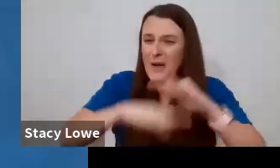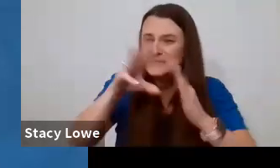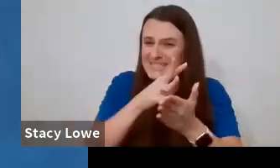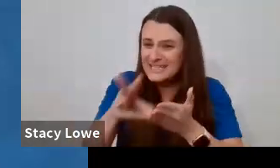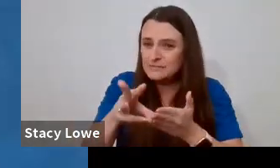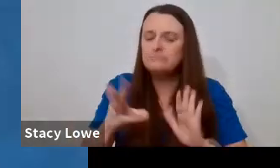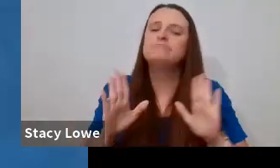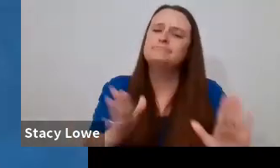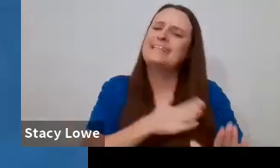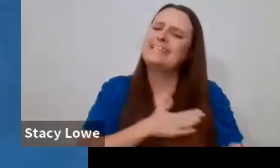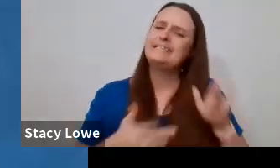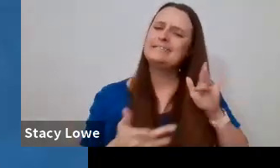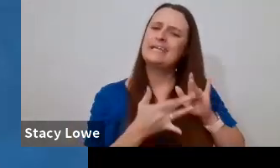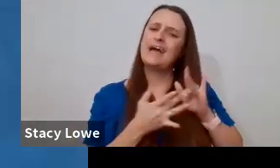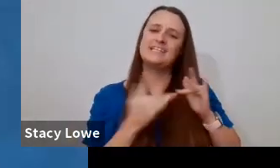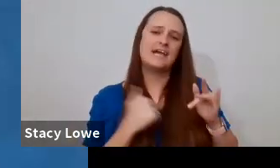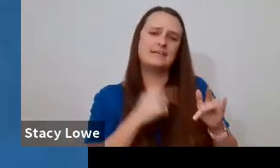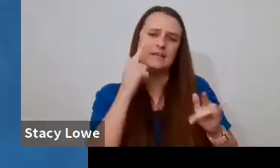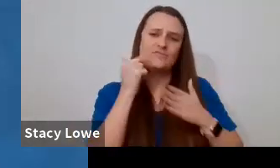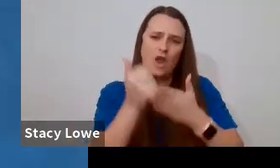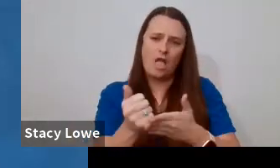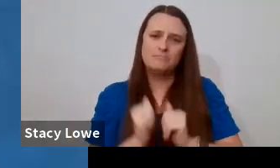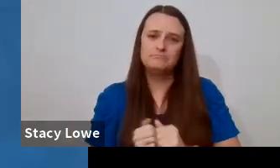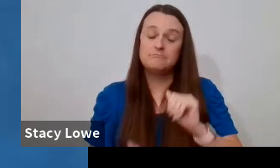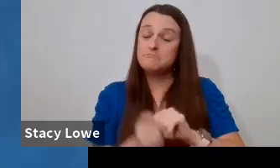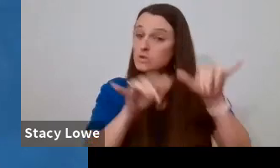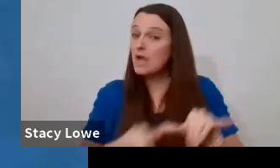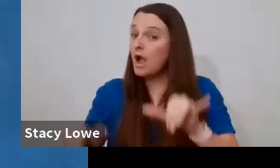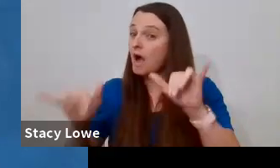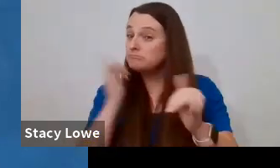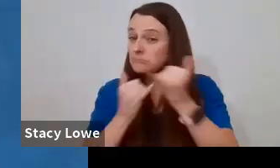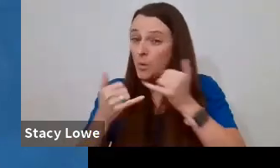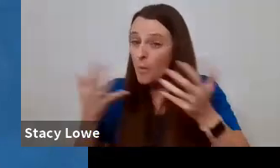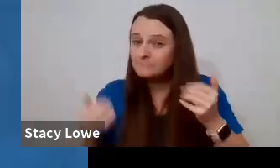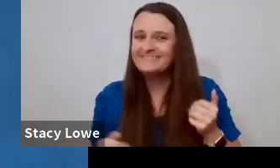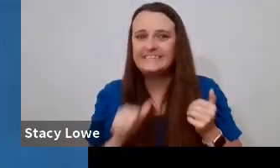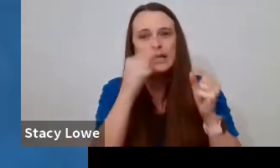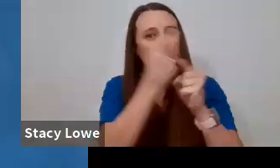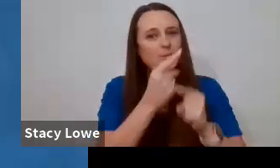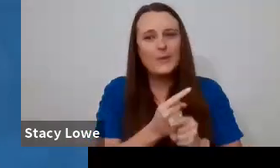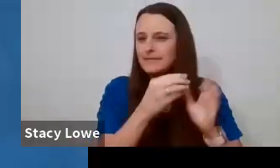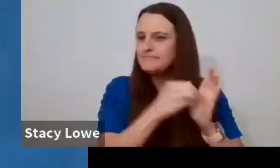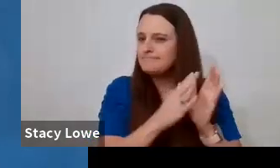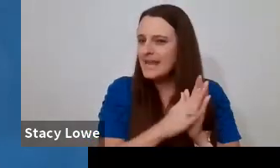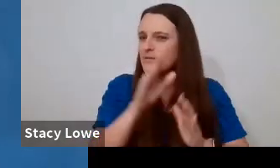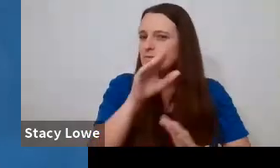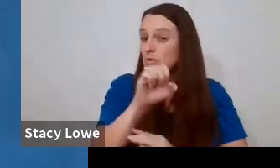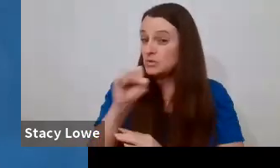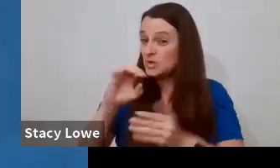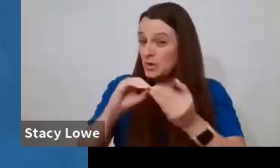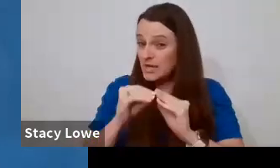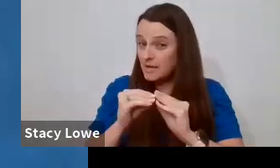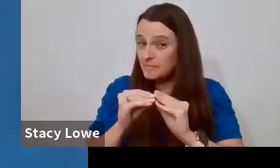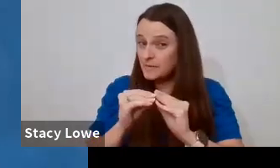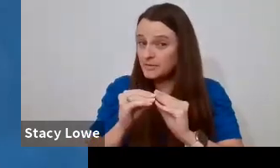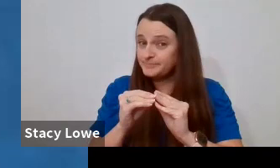help. The most common errors are not accurately reporting your social security number and